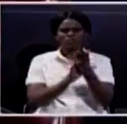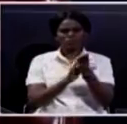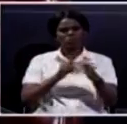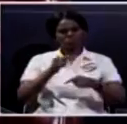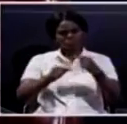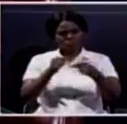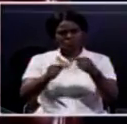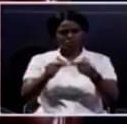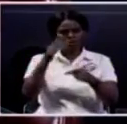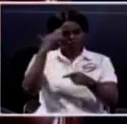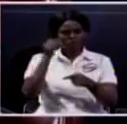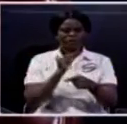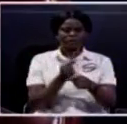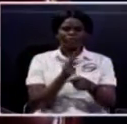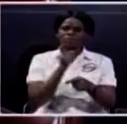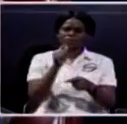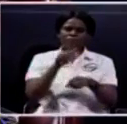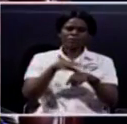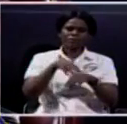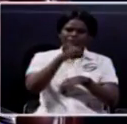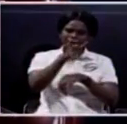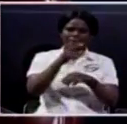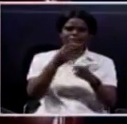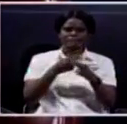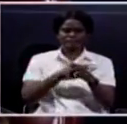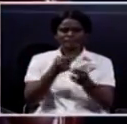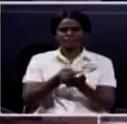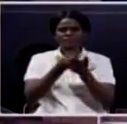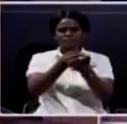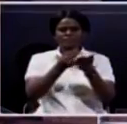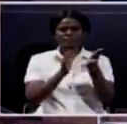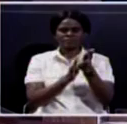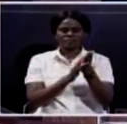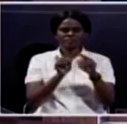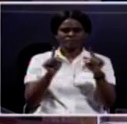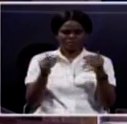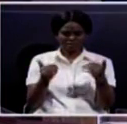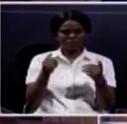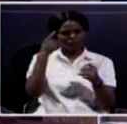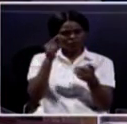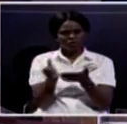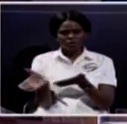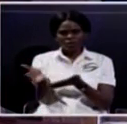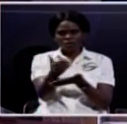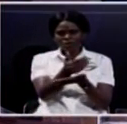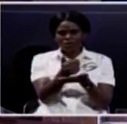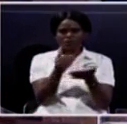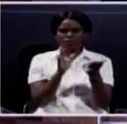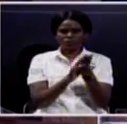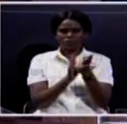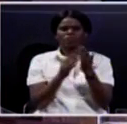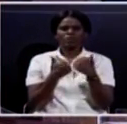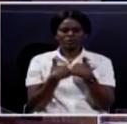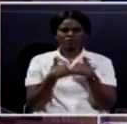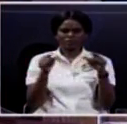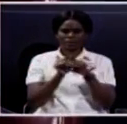I appreciate that we don't send monthly grants to the school, but from the little collection that the school will have collected, and